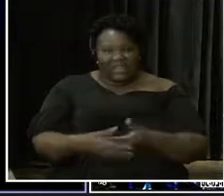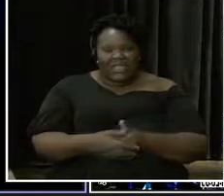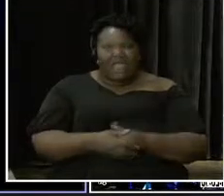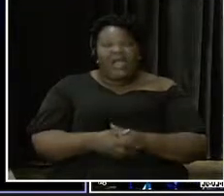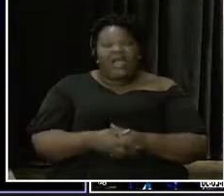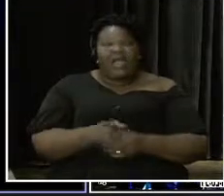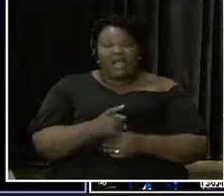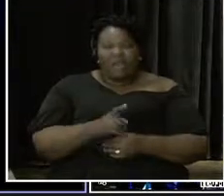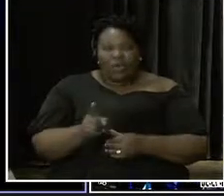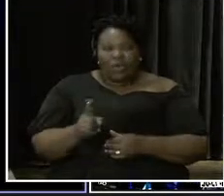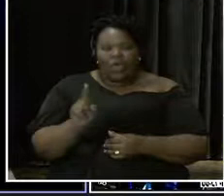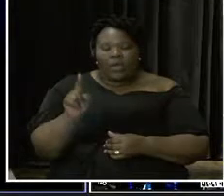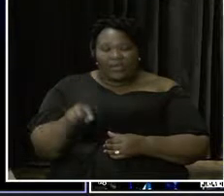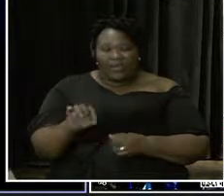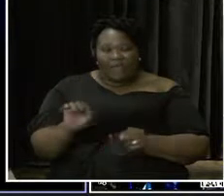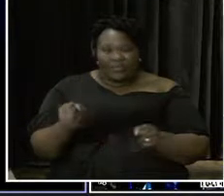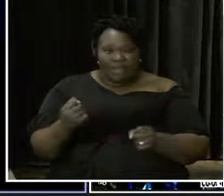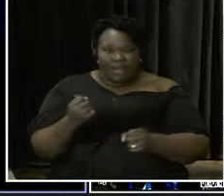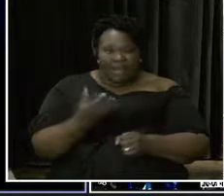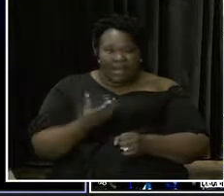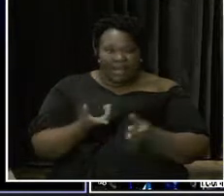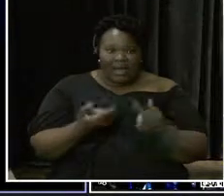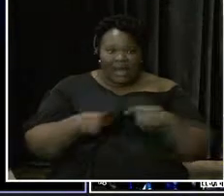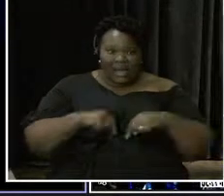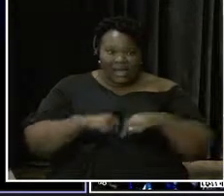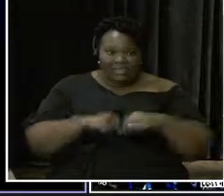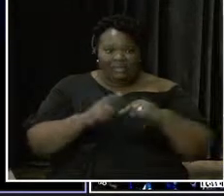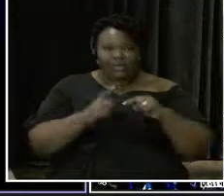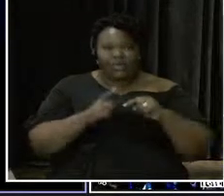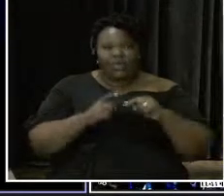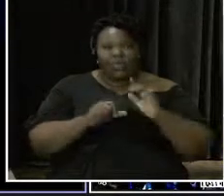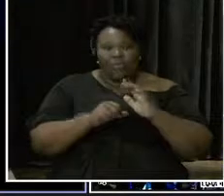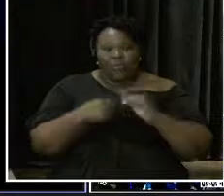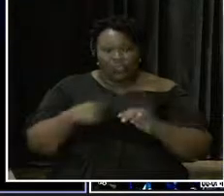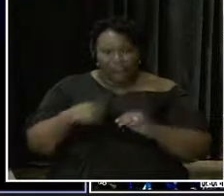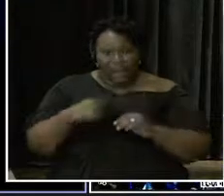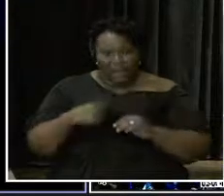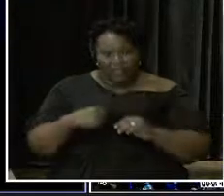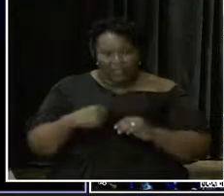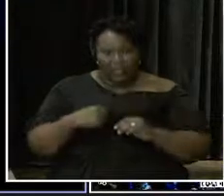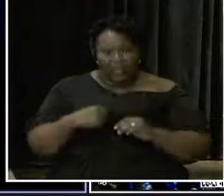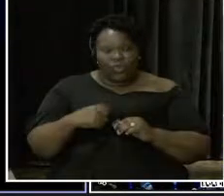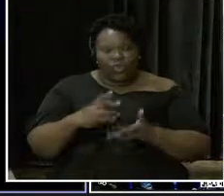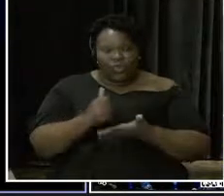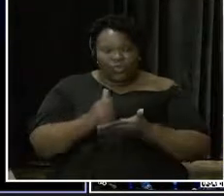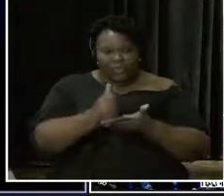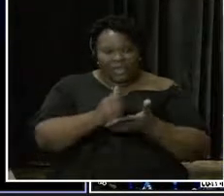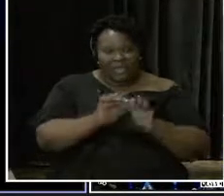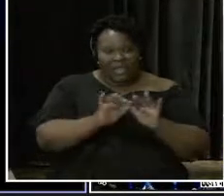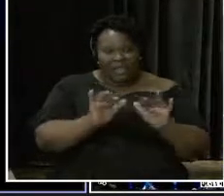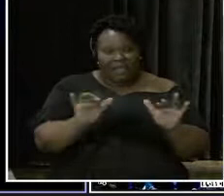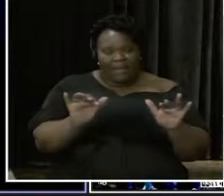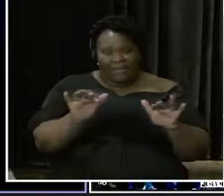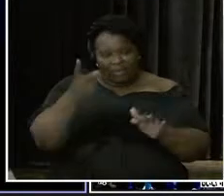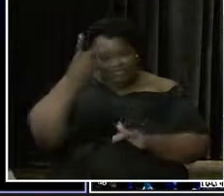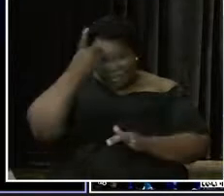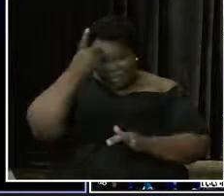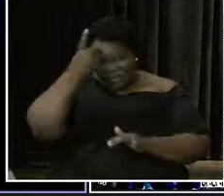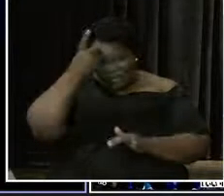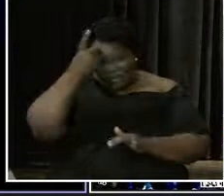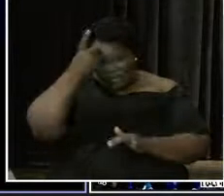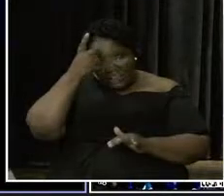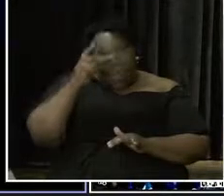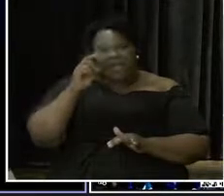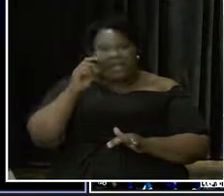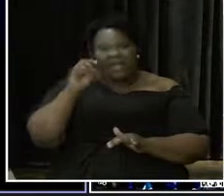directed to make us as a municipality to respond to the aspirations of a Tegweni community. And we are